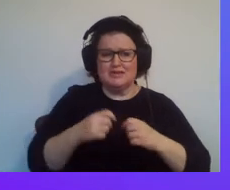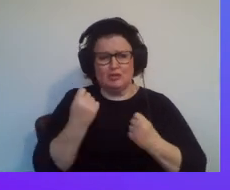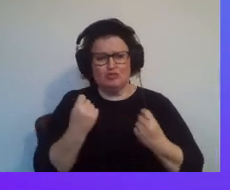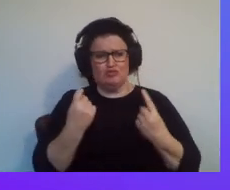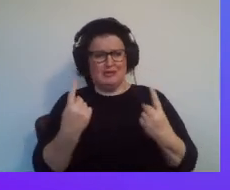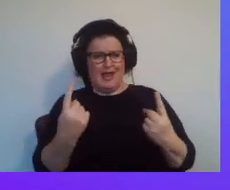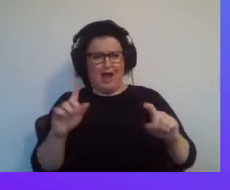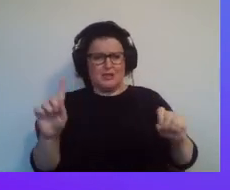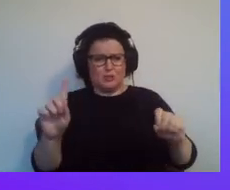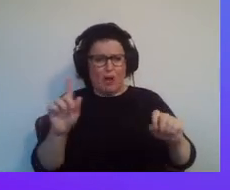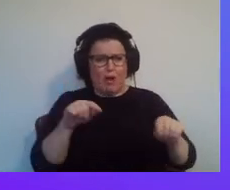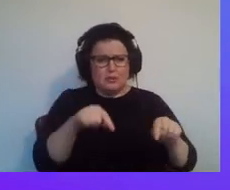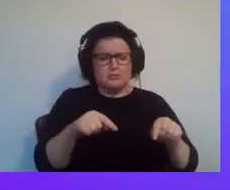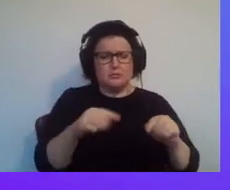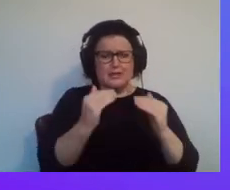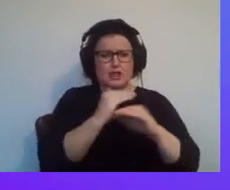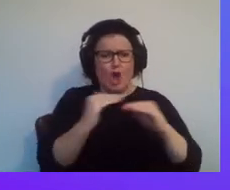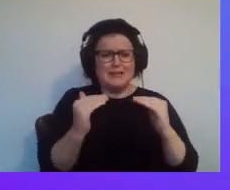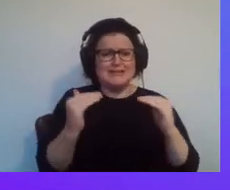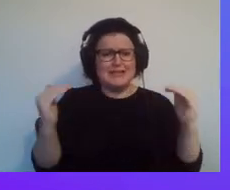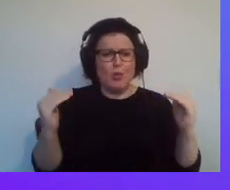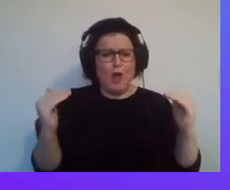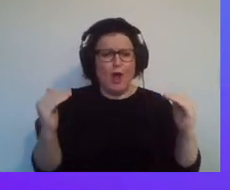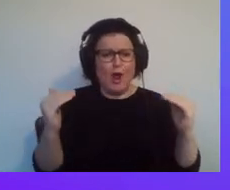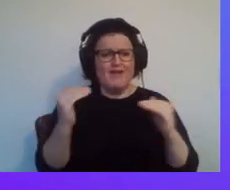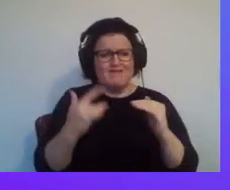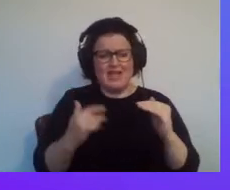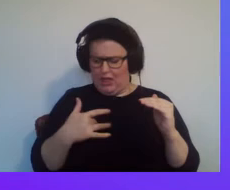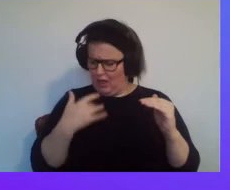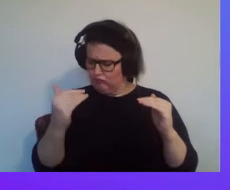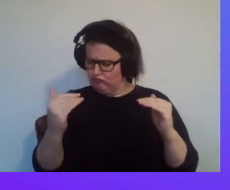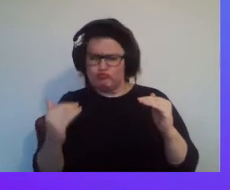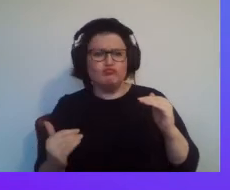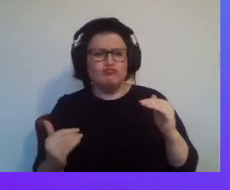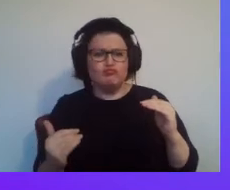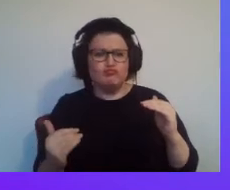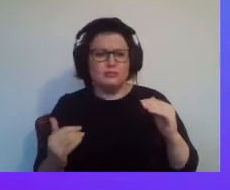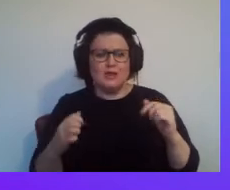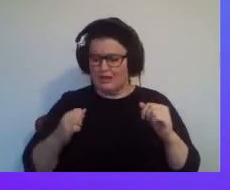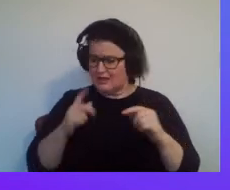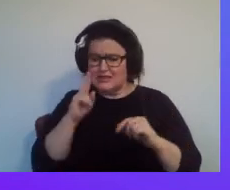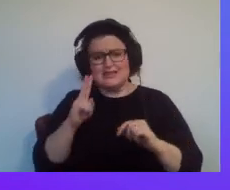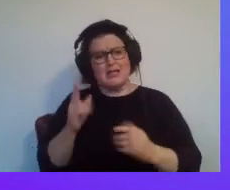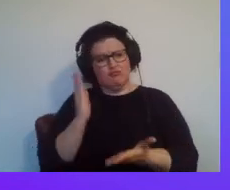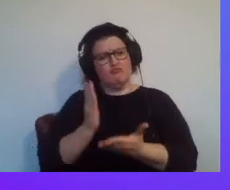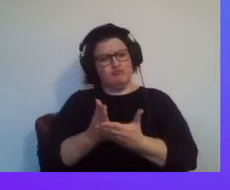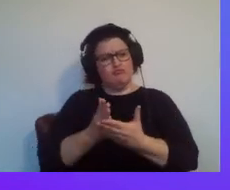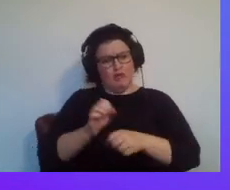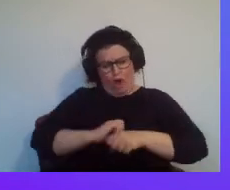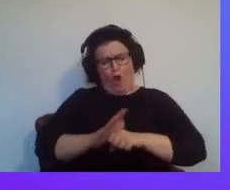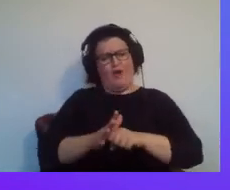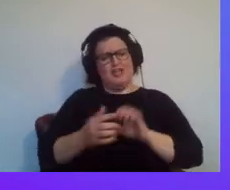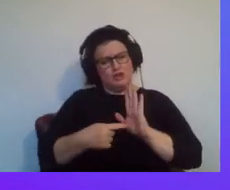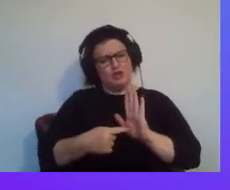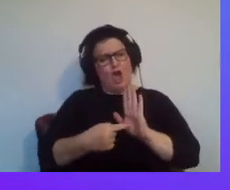one. And a key part of the conversation today is ensuring that we have a chance to talk about some of the issues that may be holding people